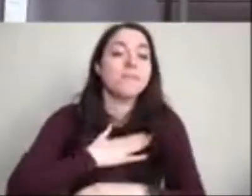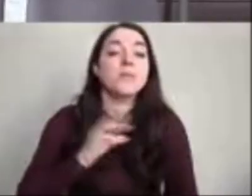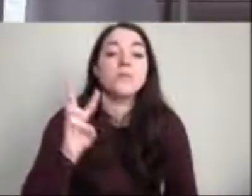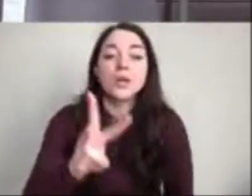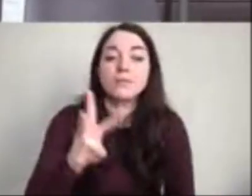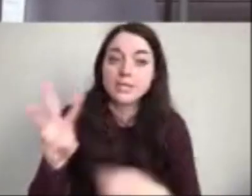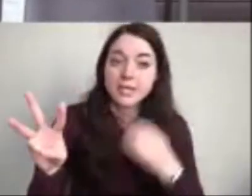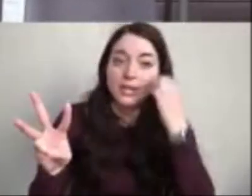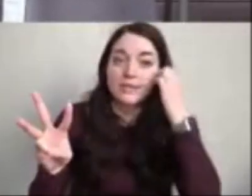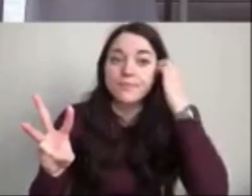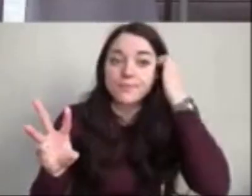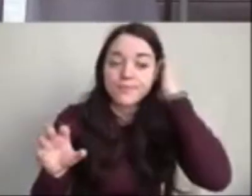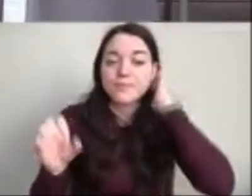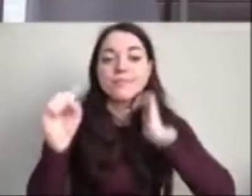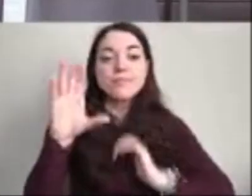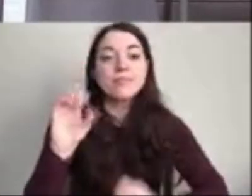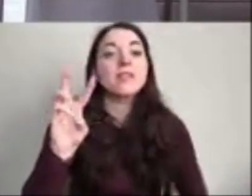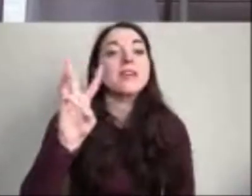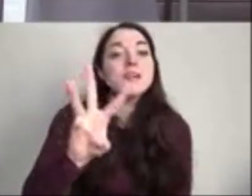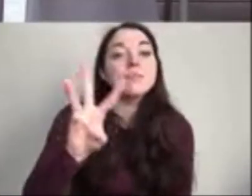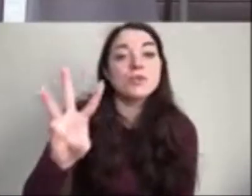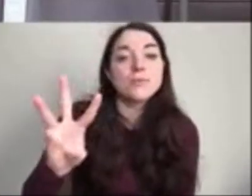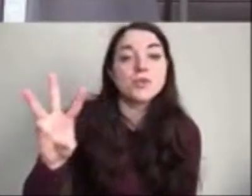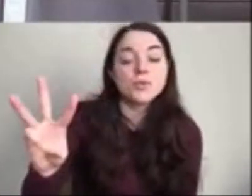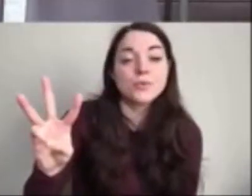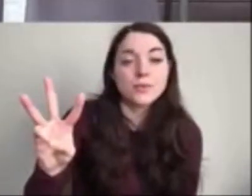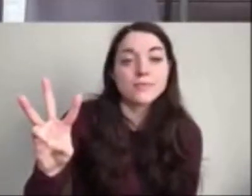website is